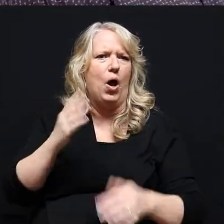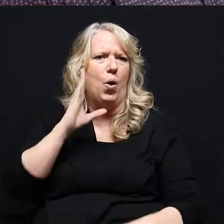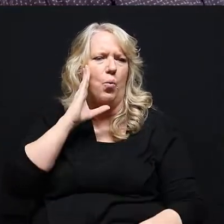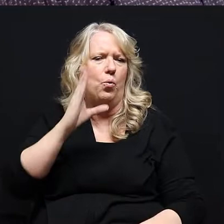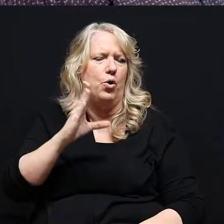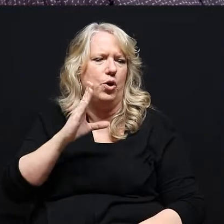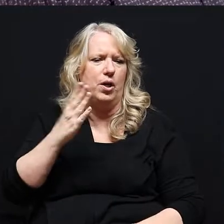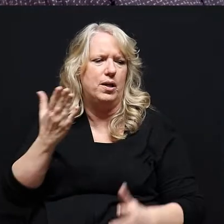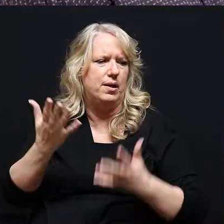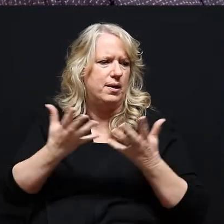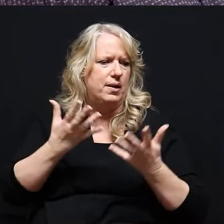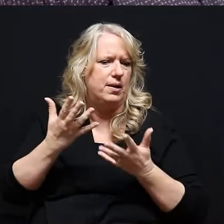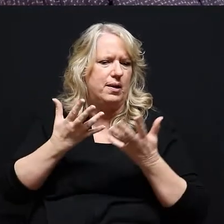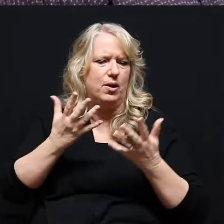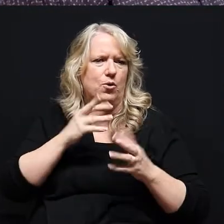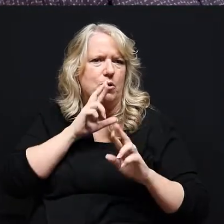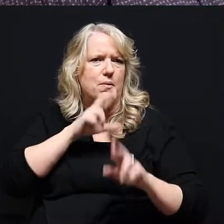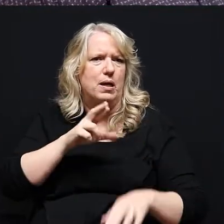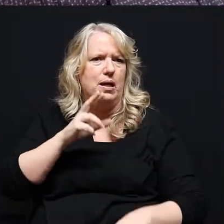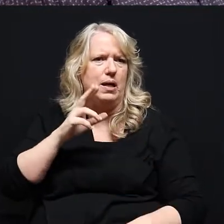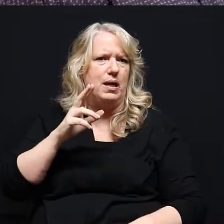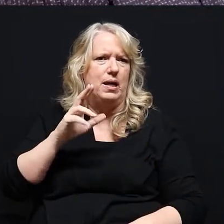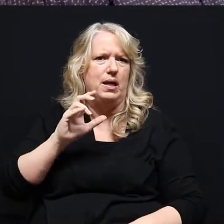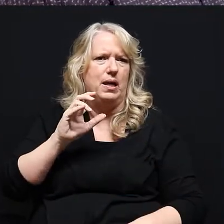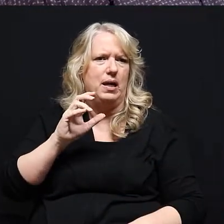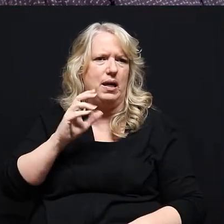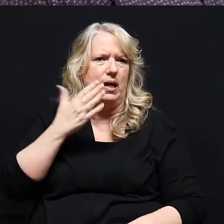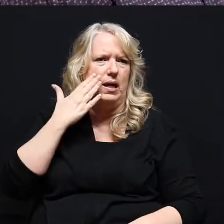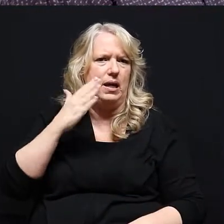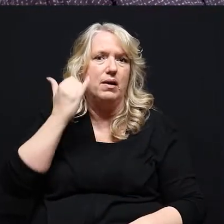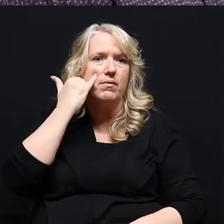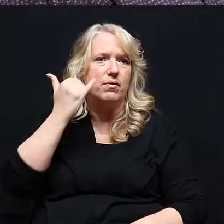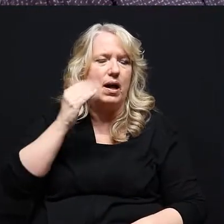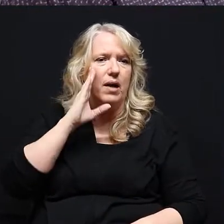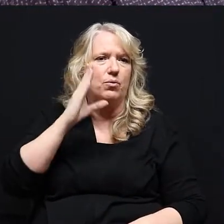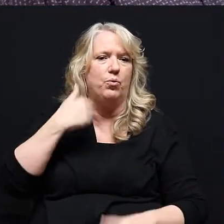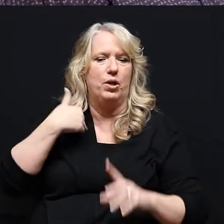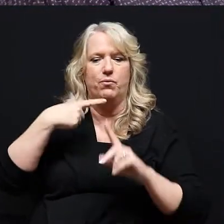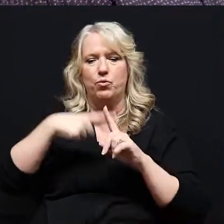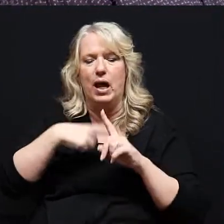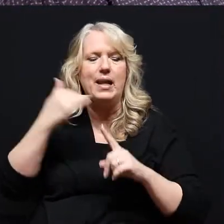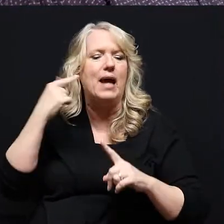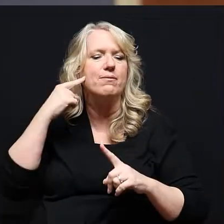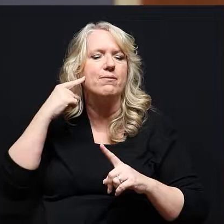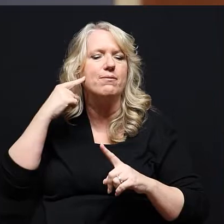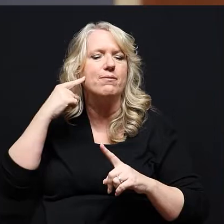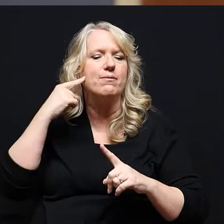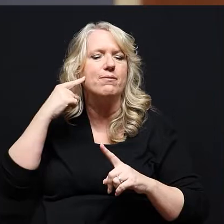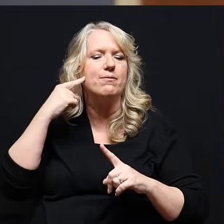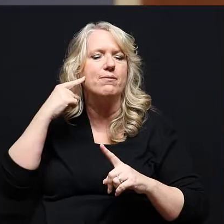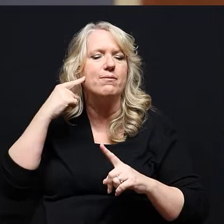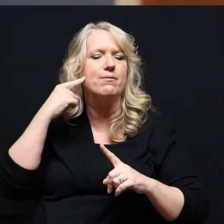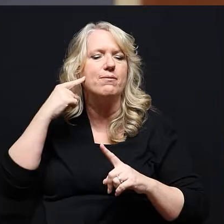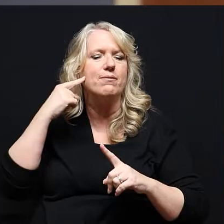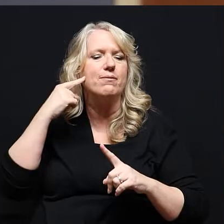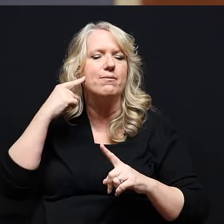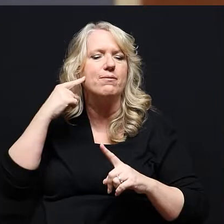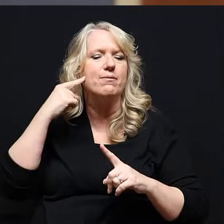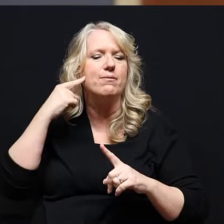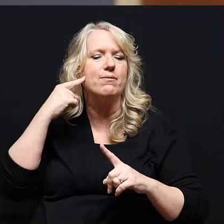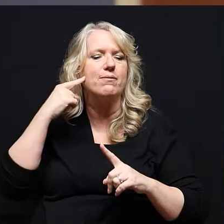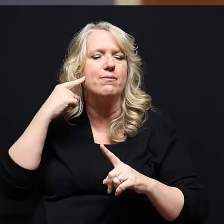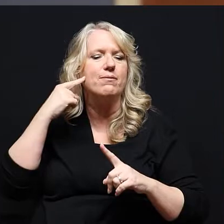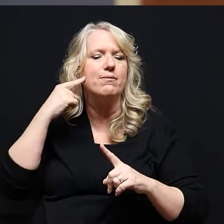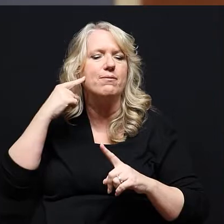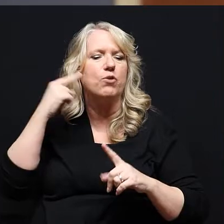react. Like, I would get a fever, and I have heard a lot of rumors about that. Text, Dr. Gabby Fitchie. She